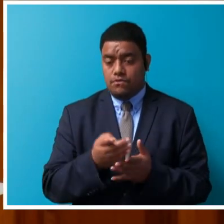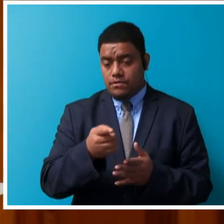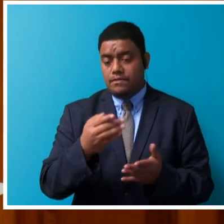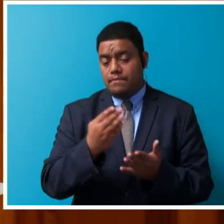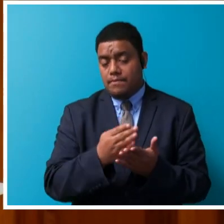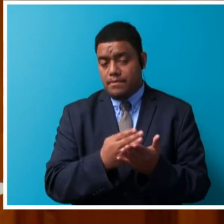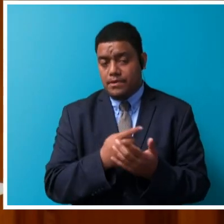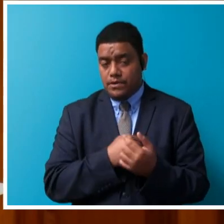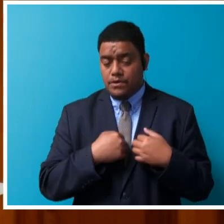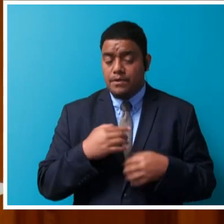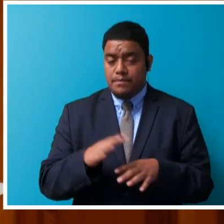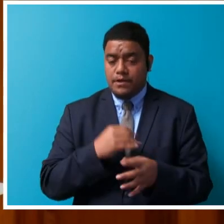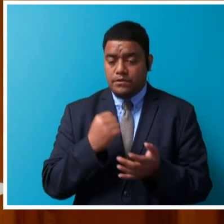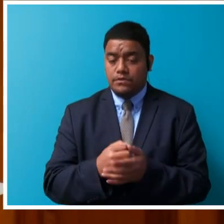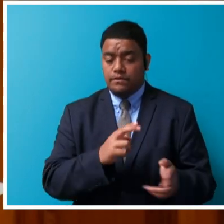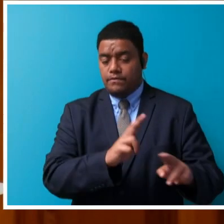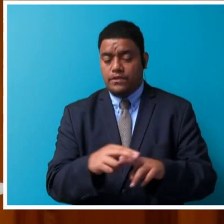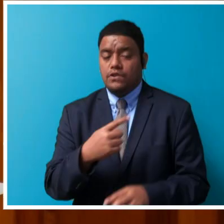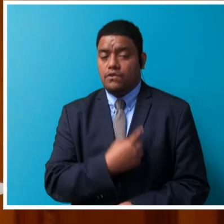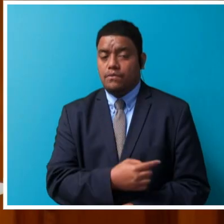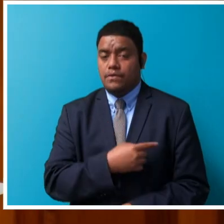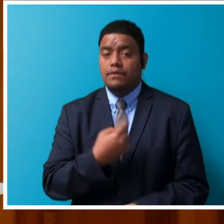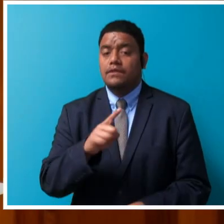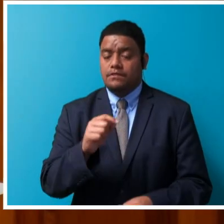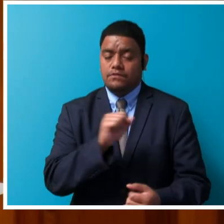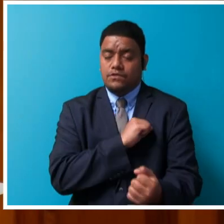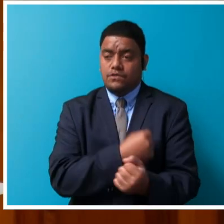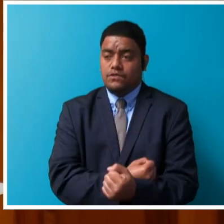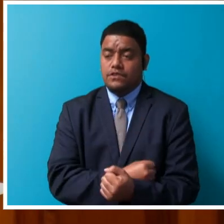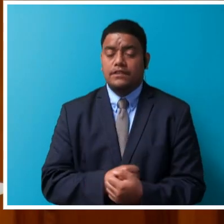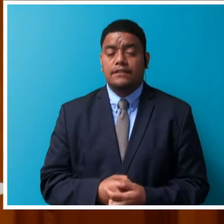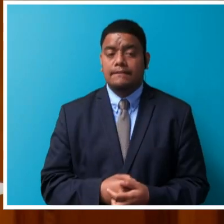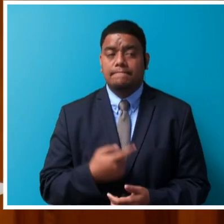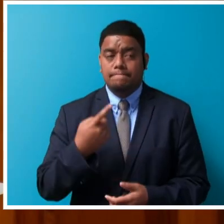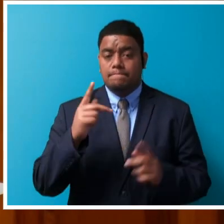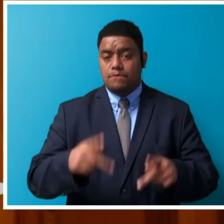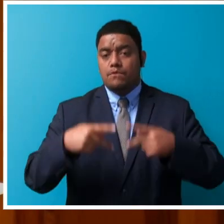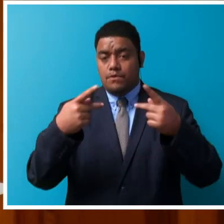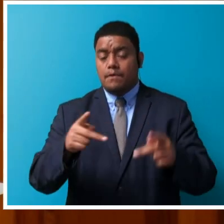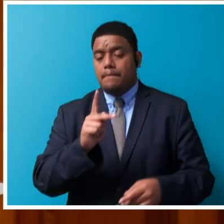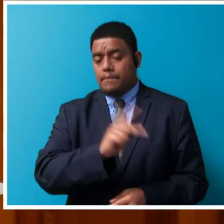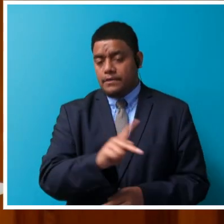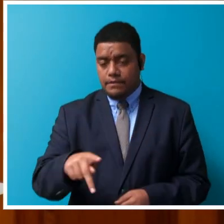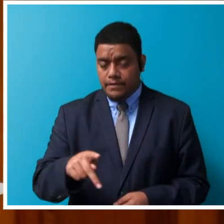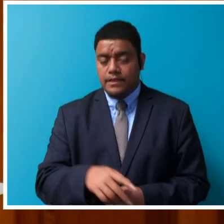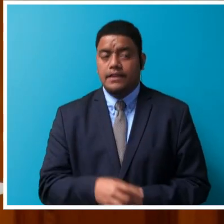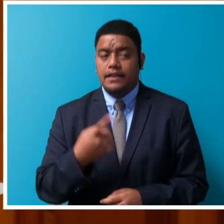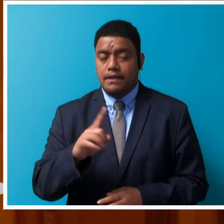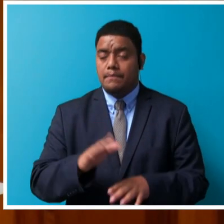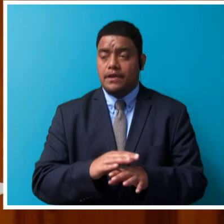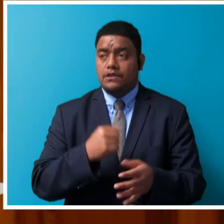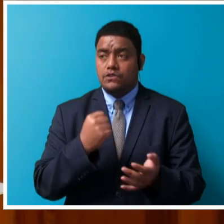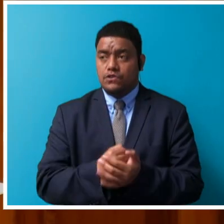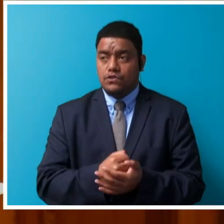we reaffirm Fiji's commitment to strengthening regional institutions, promoting Pacific solidarity, and ensuring